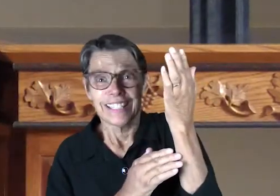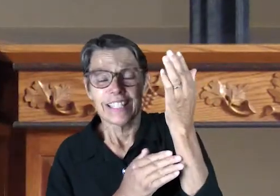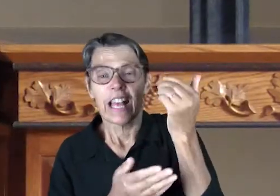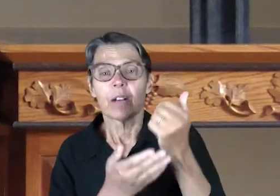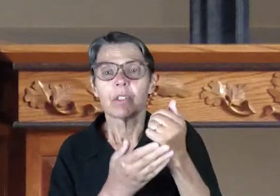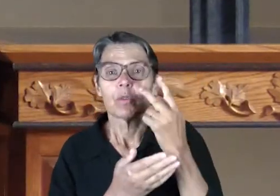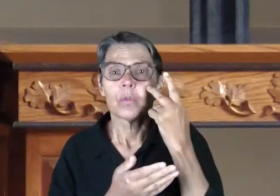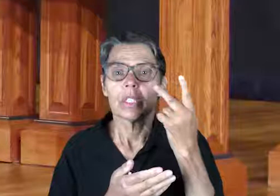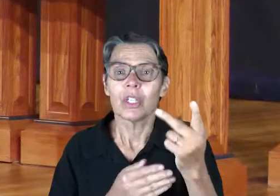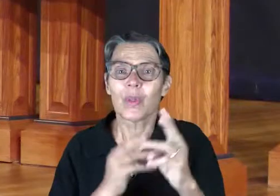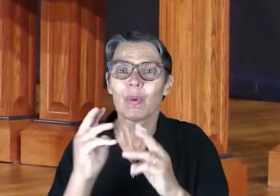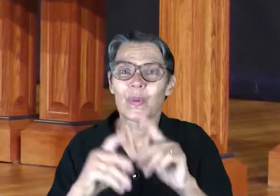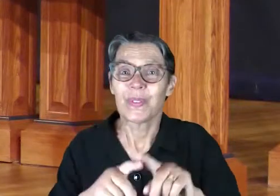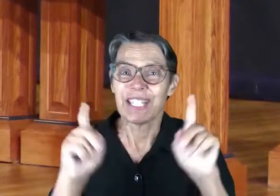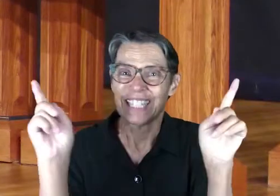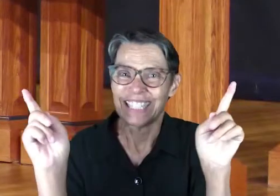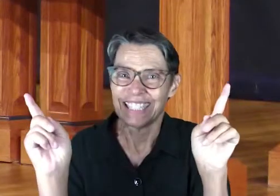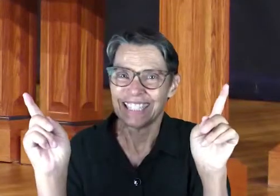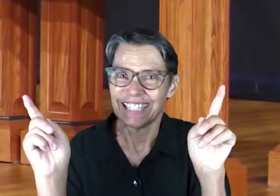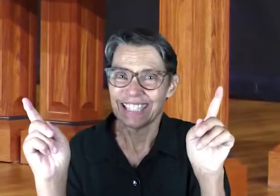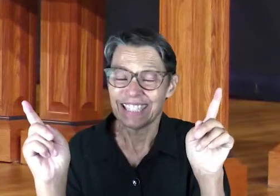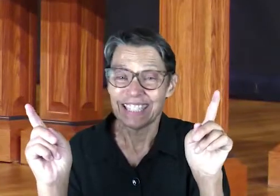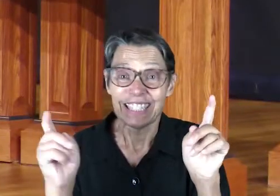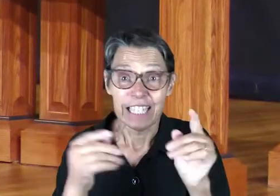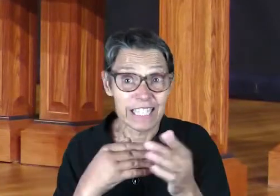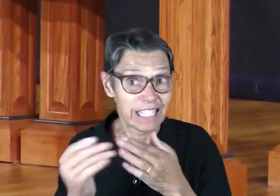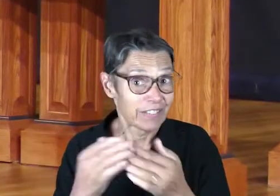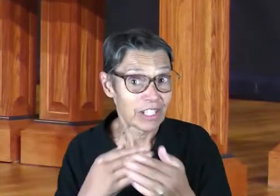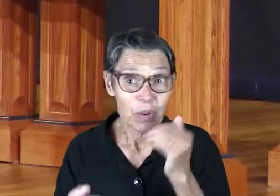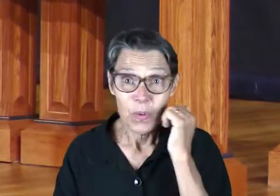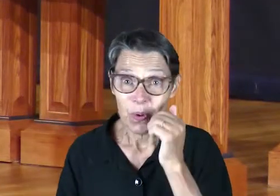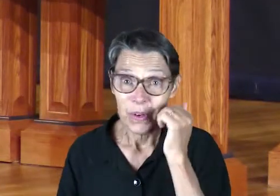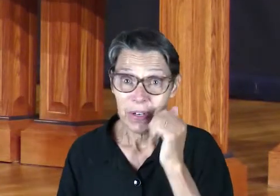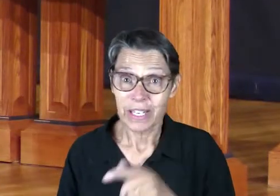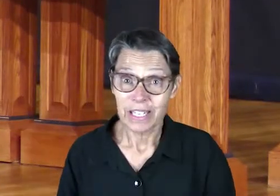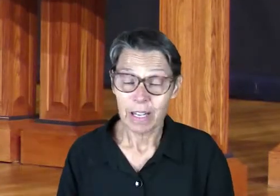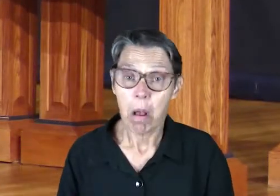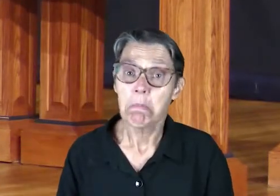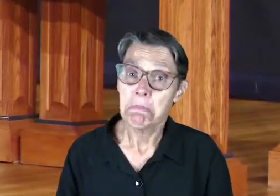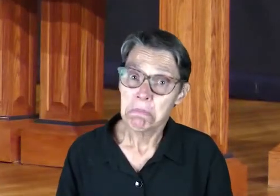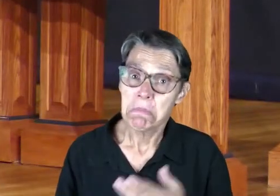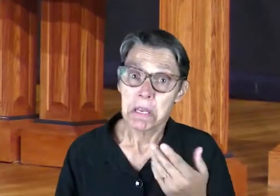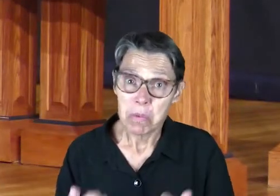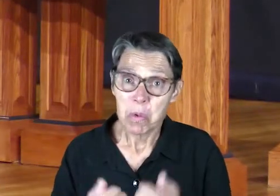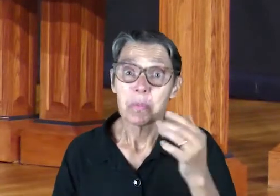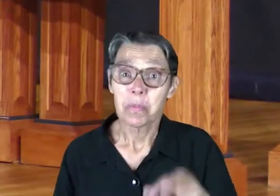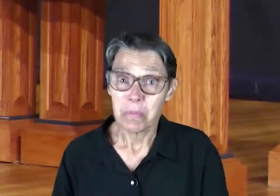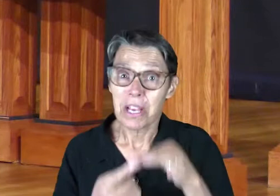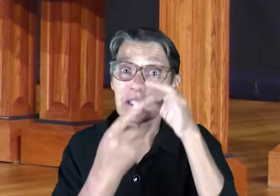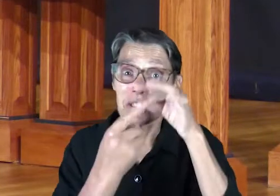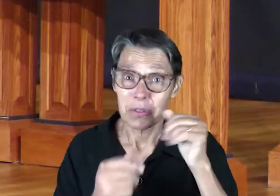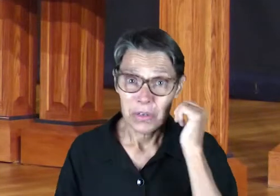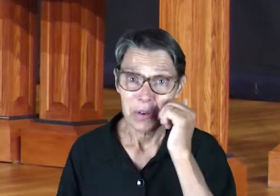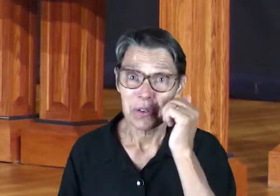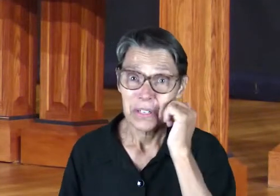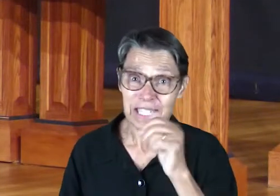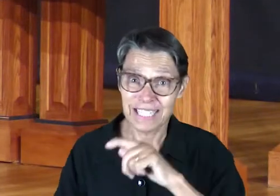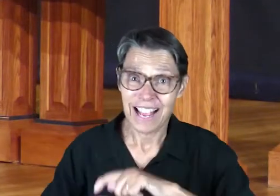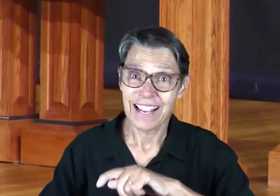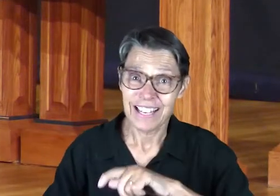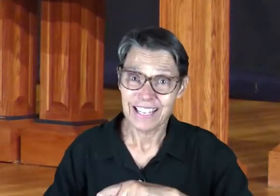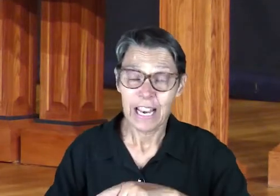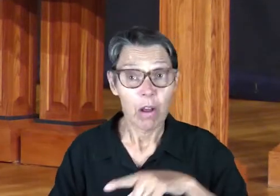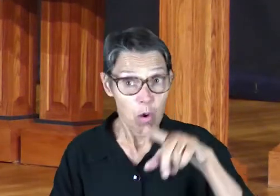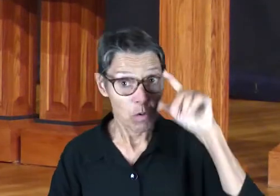differently, even in ordinary times, or perhaps most especially during ordinary times.